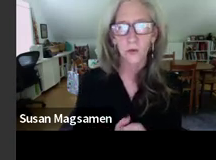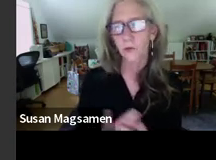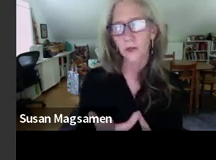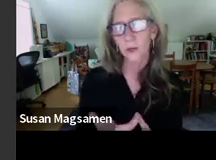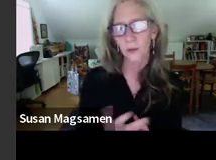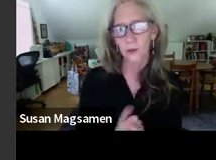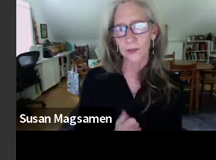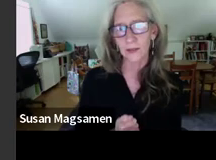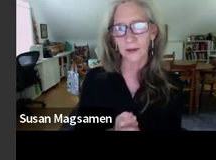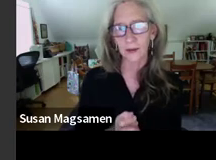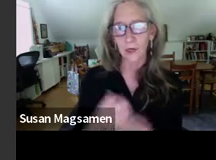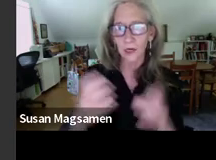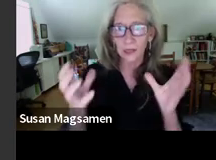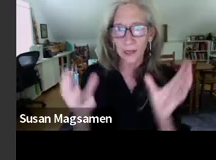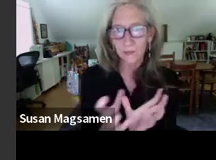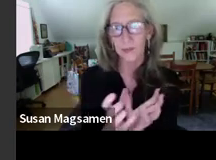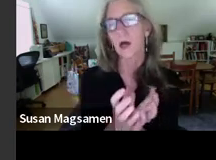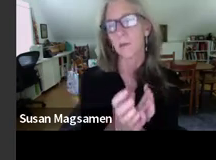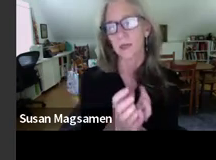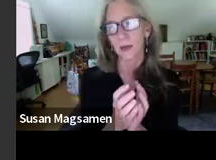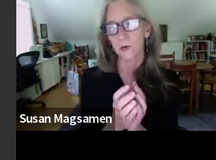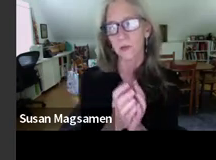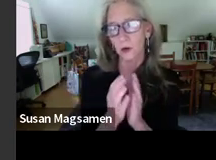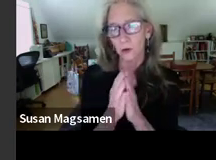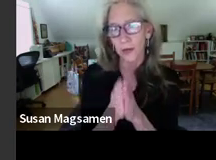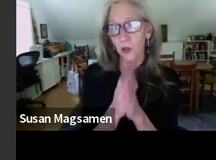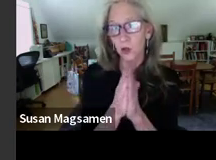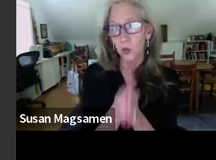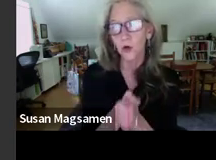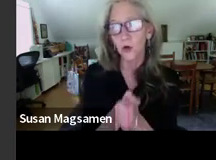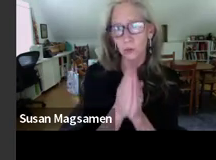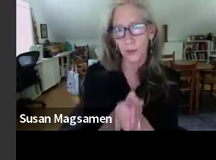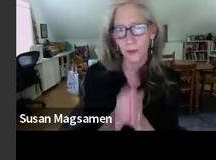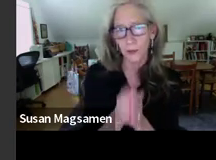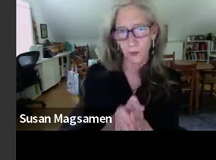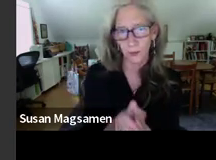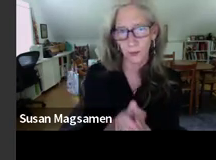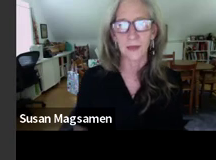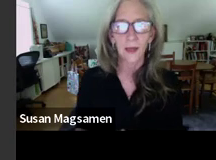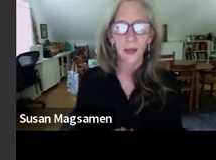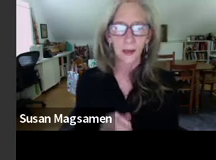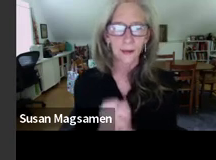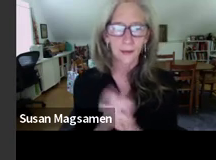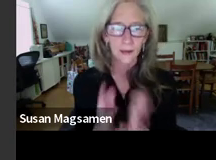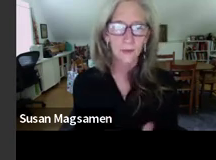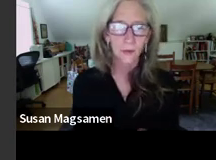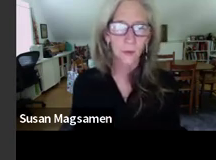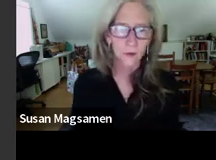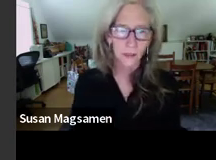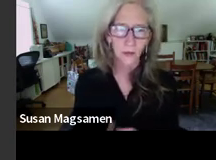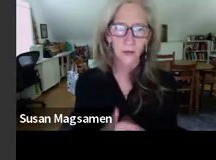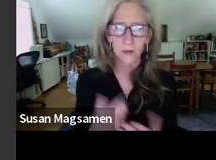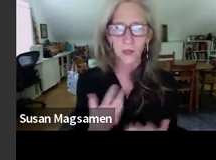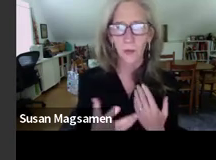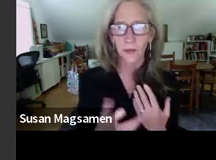individual level. And so there are three components that collectively come together to create your unique experiences.